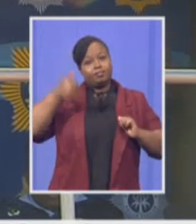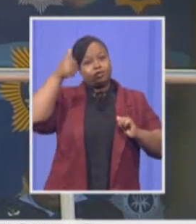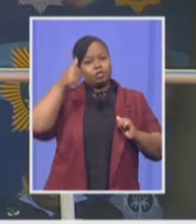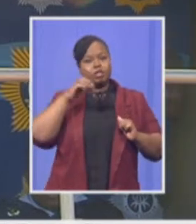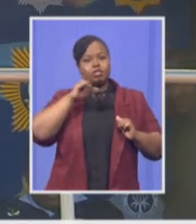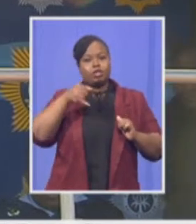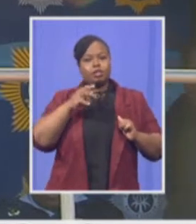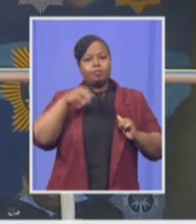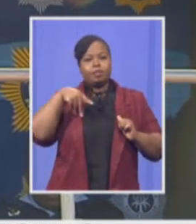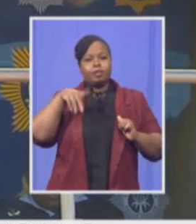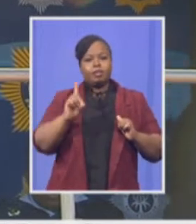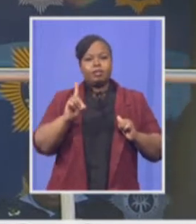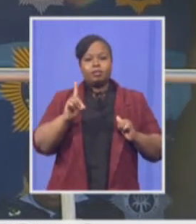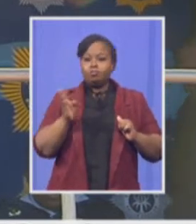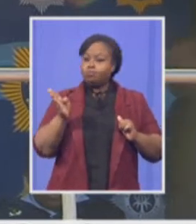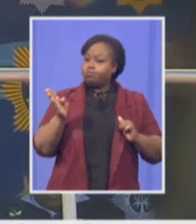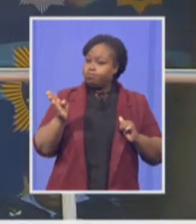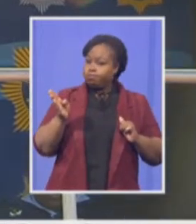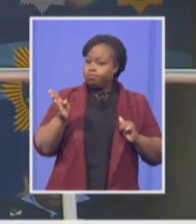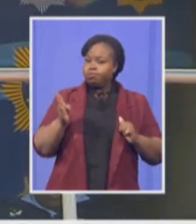Umo.